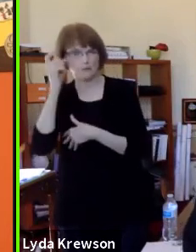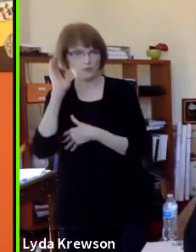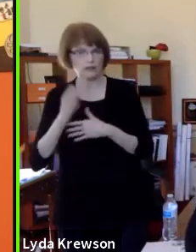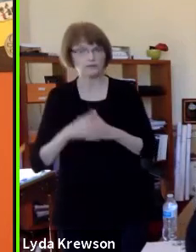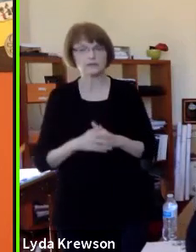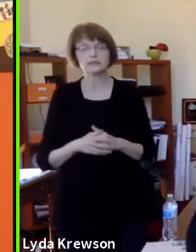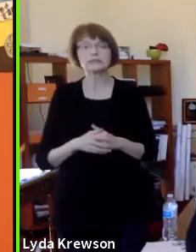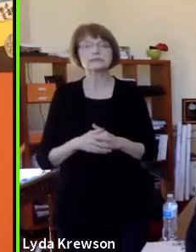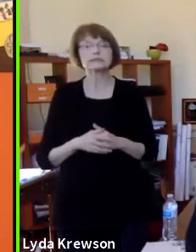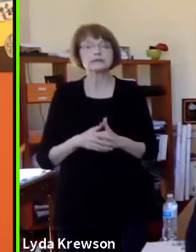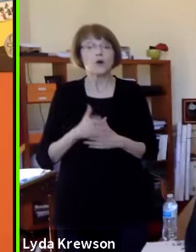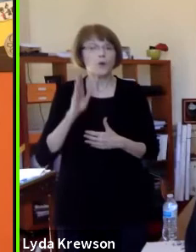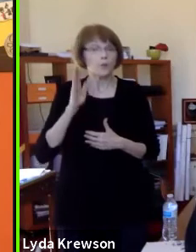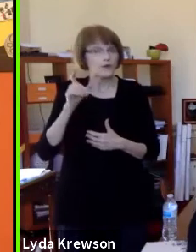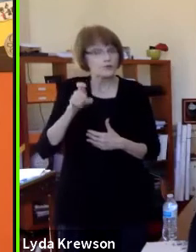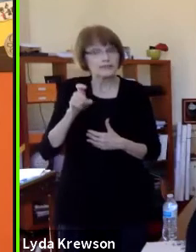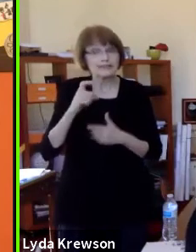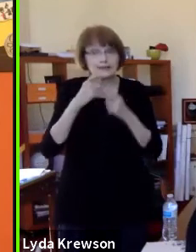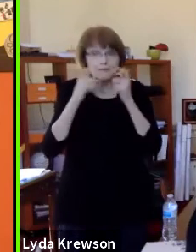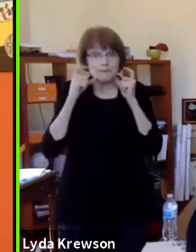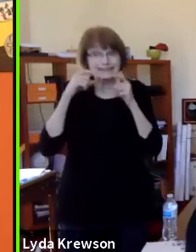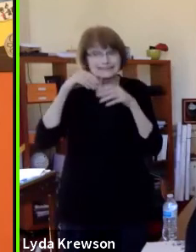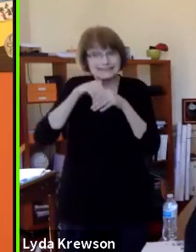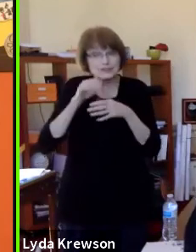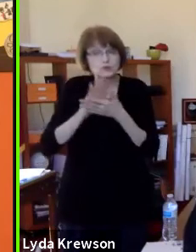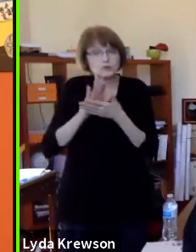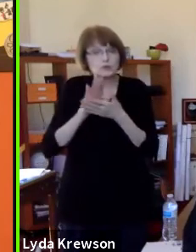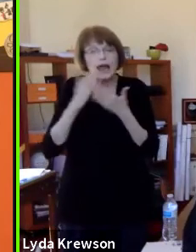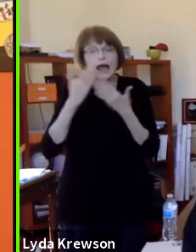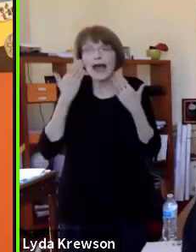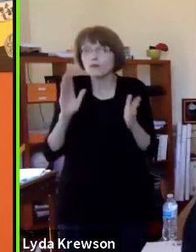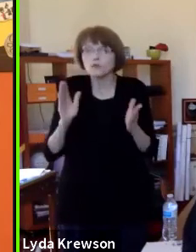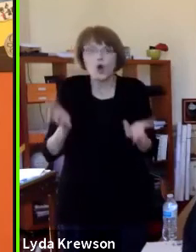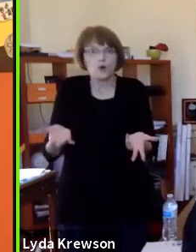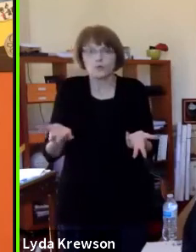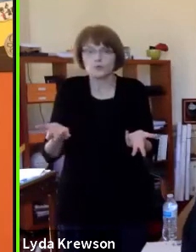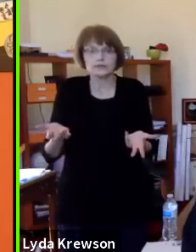Whether or not you'll have to wear a mask by then, I don't know.